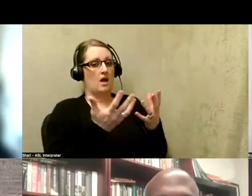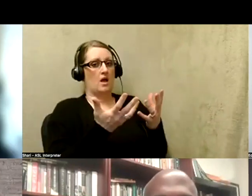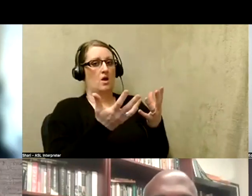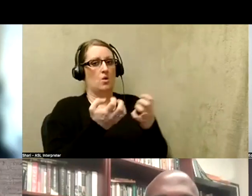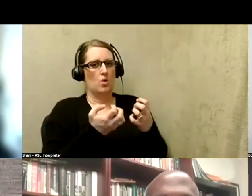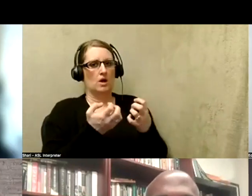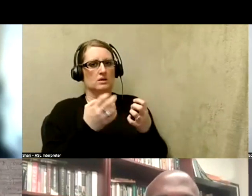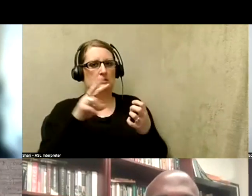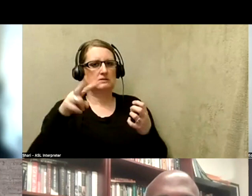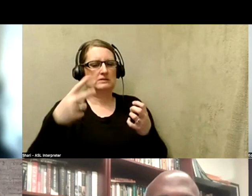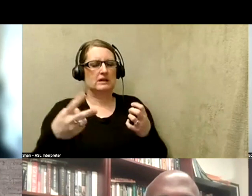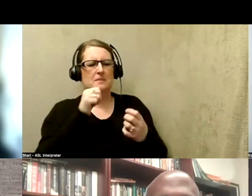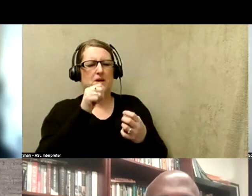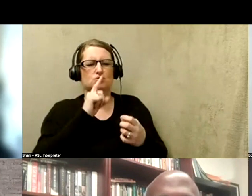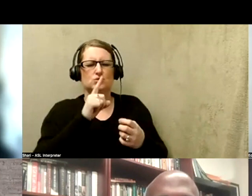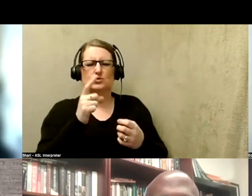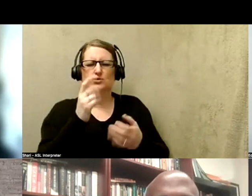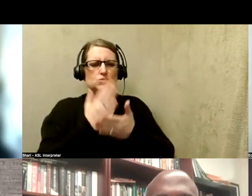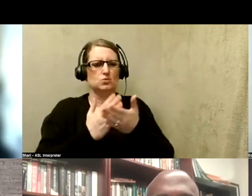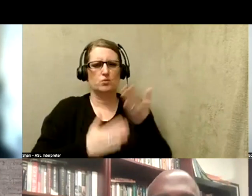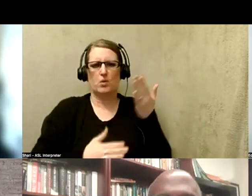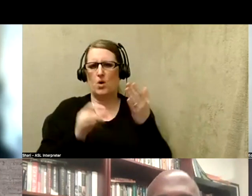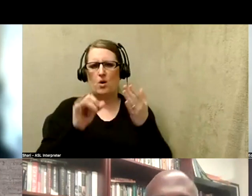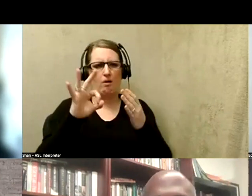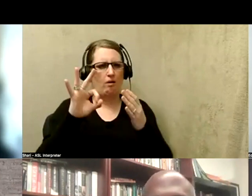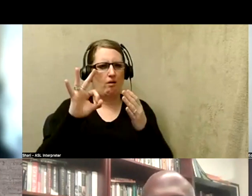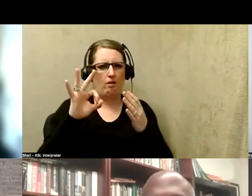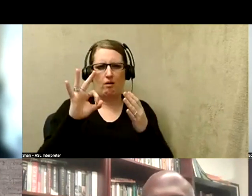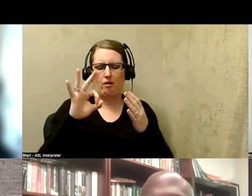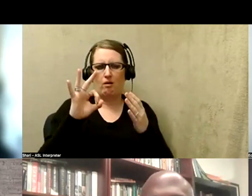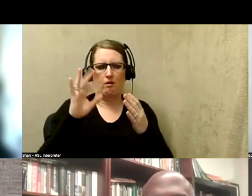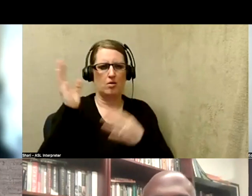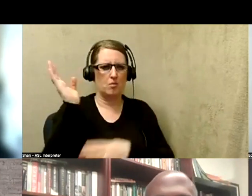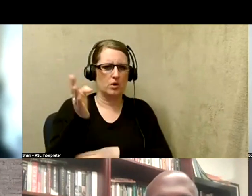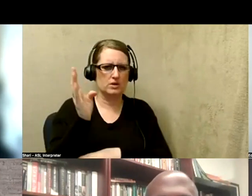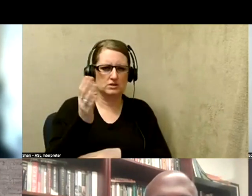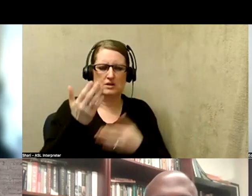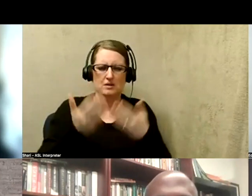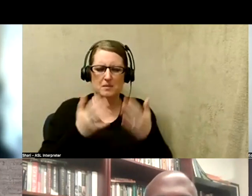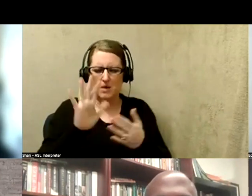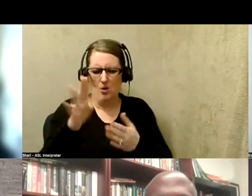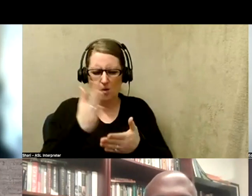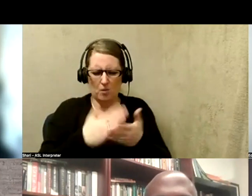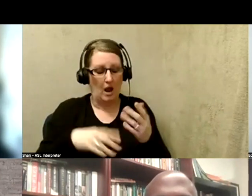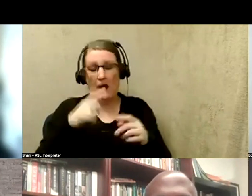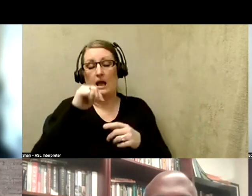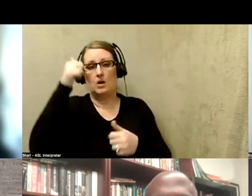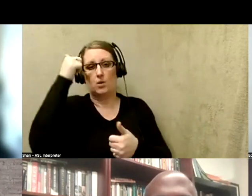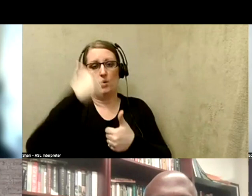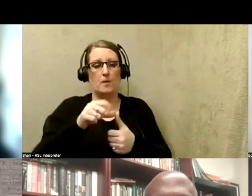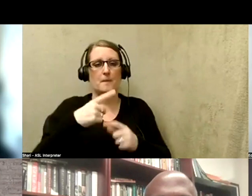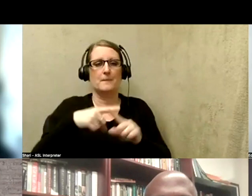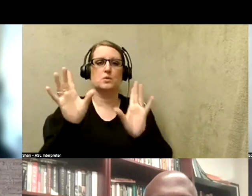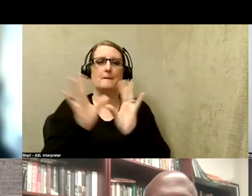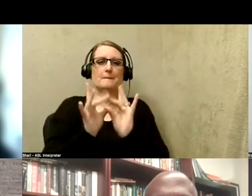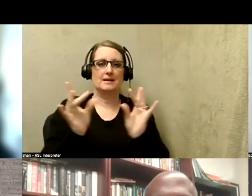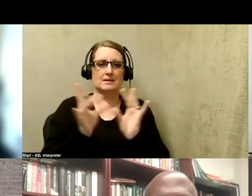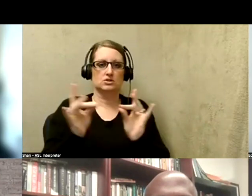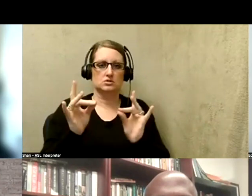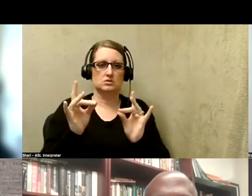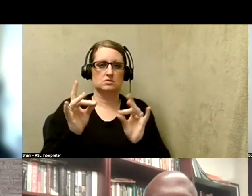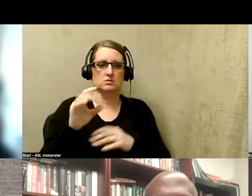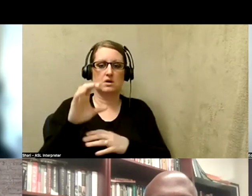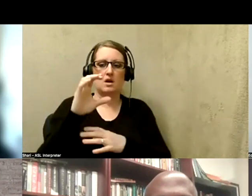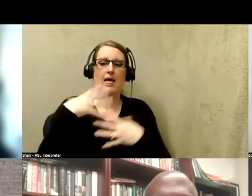part of the presentation, maybe it was your part, Matthew, I don't remember, but you mentioned health